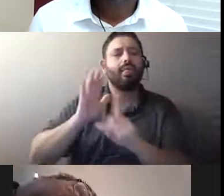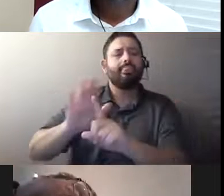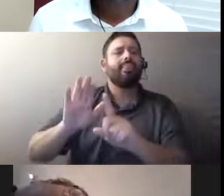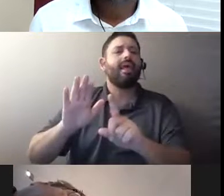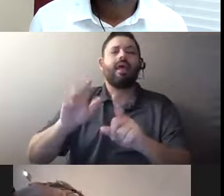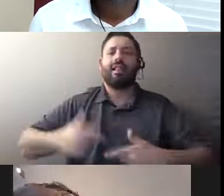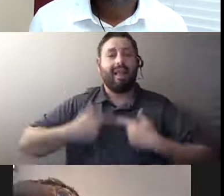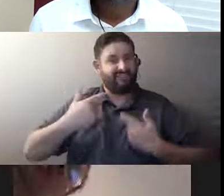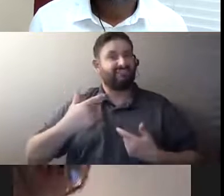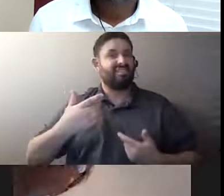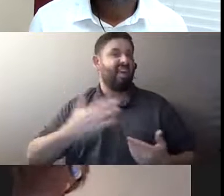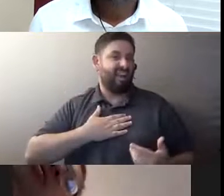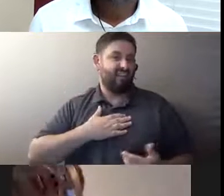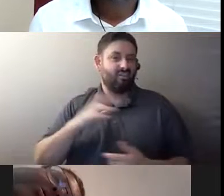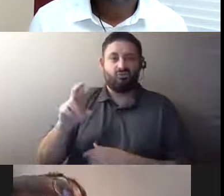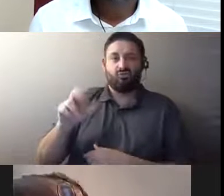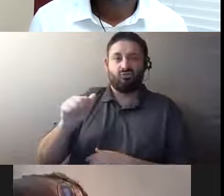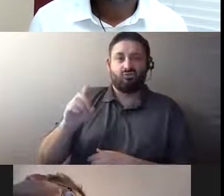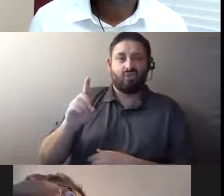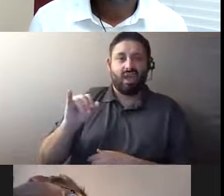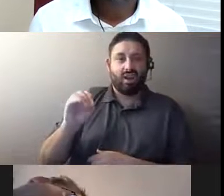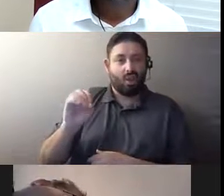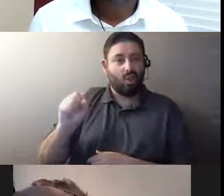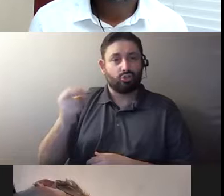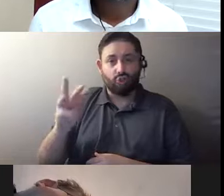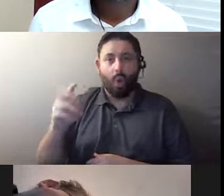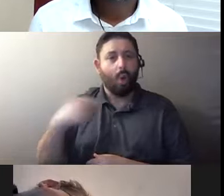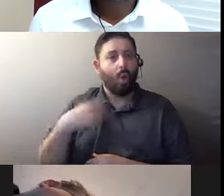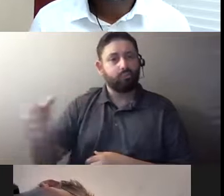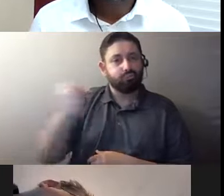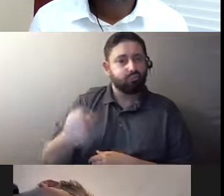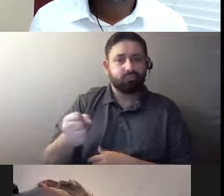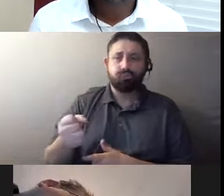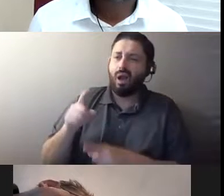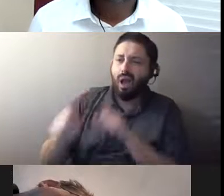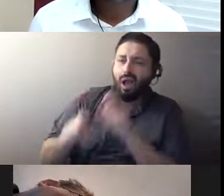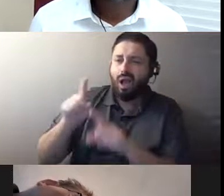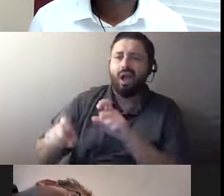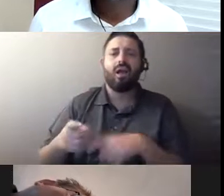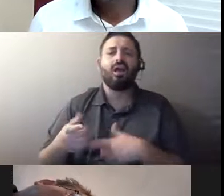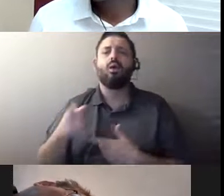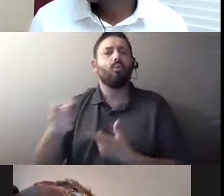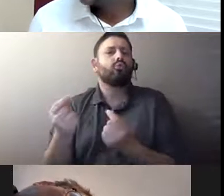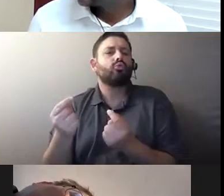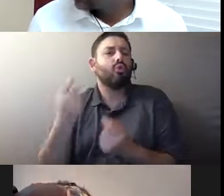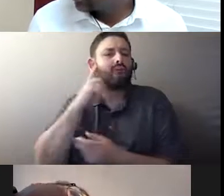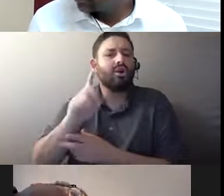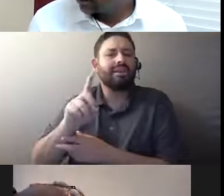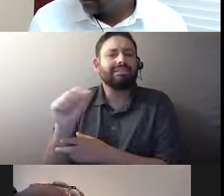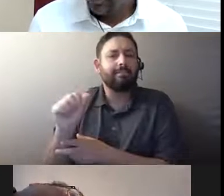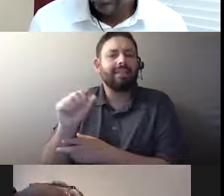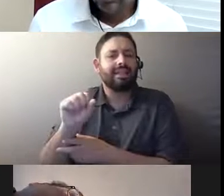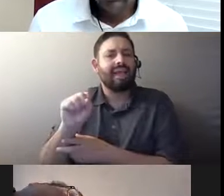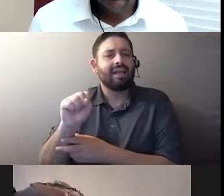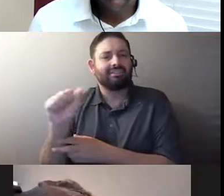radio show to highlight the great things that they've done within their life and fundraising that they've done for Disability SA. So